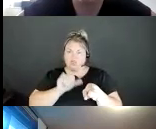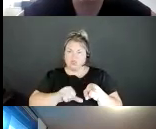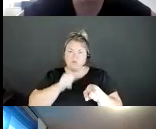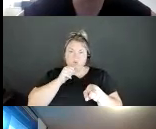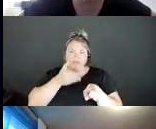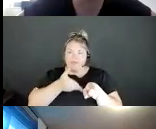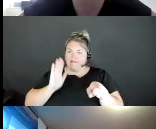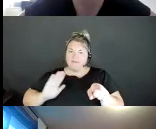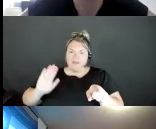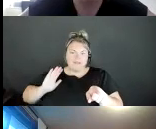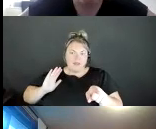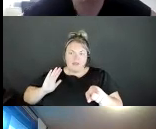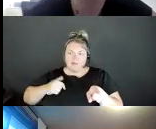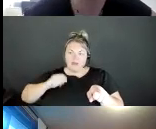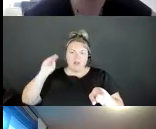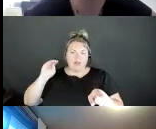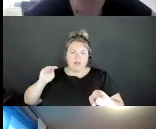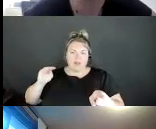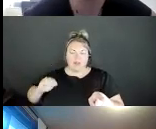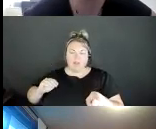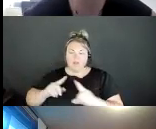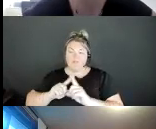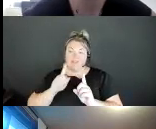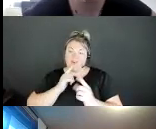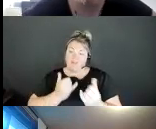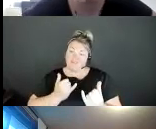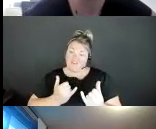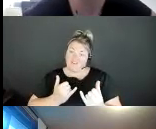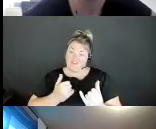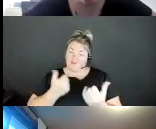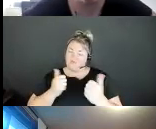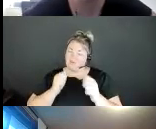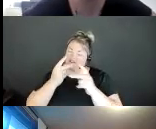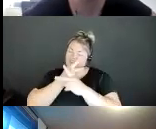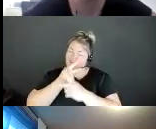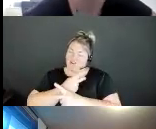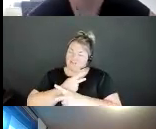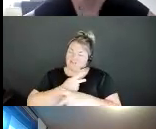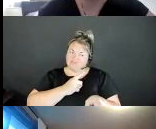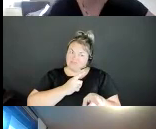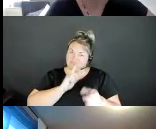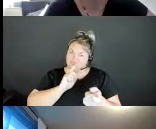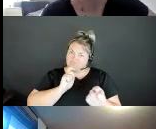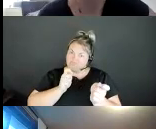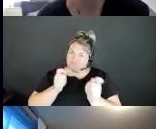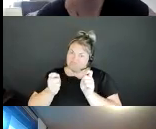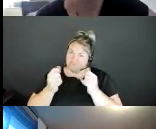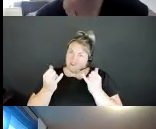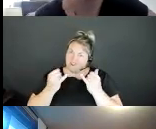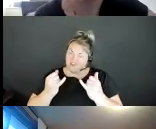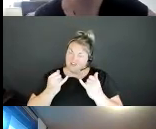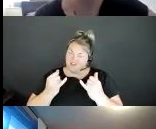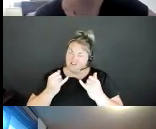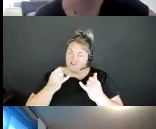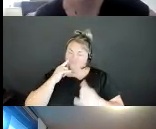last time I put responses in, but they are now. So I'm just trying to figure out if there's changes being actively made in ladders.